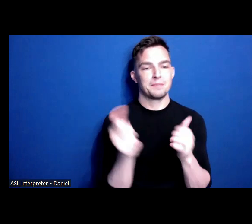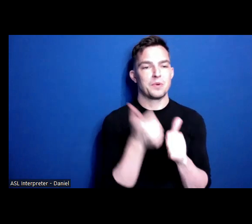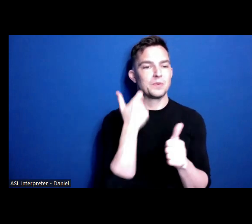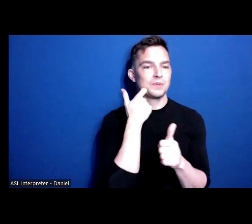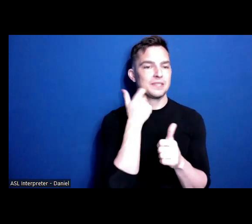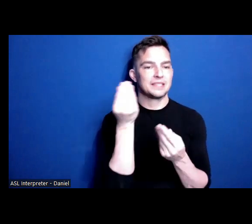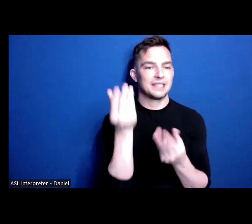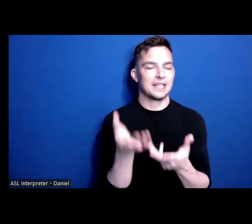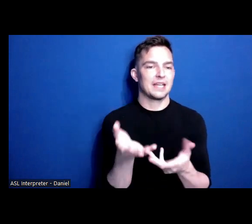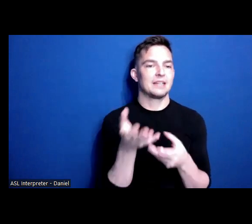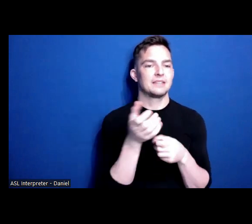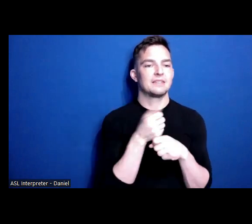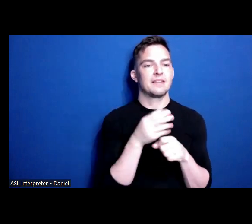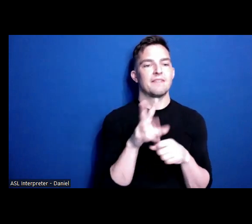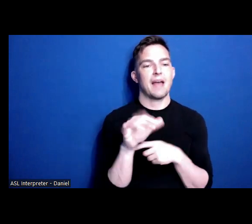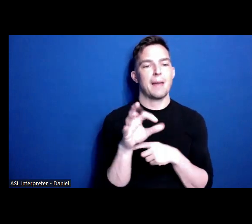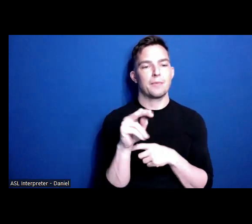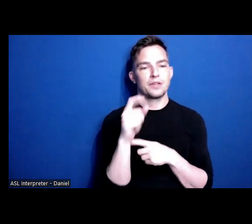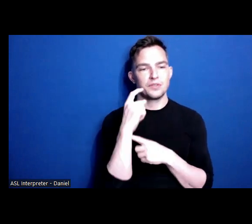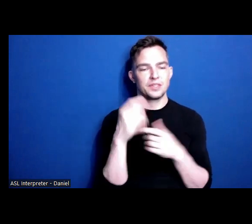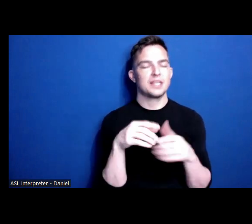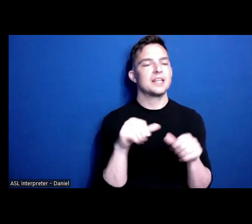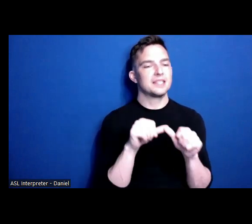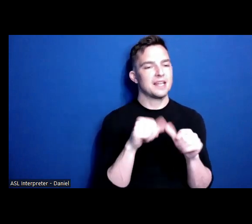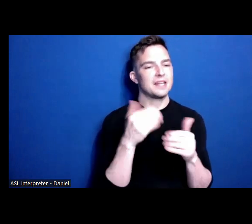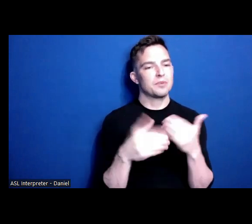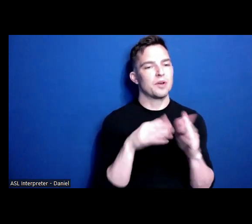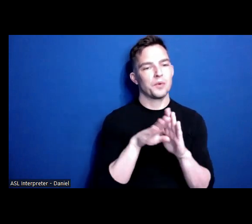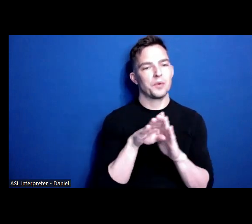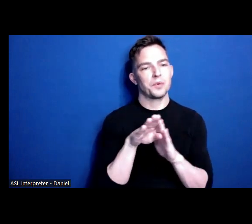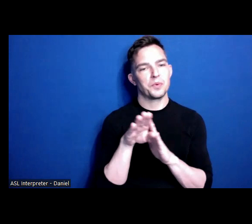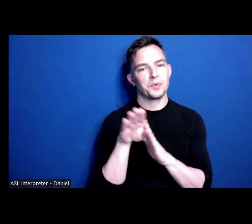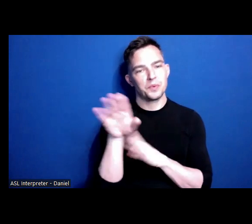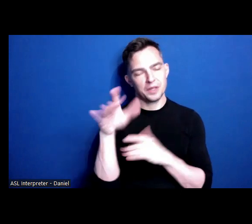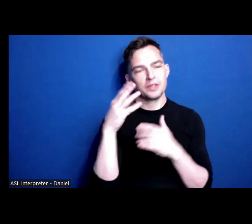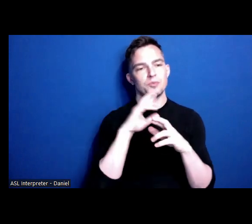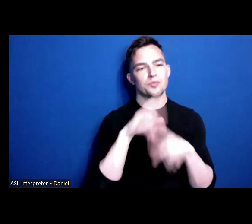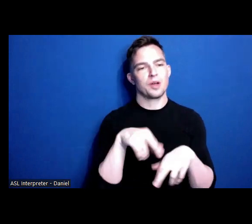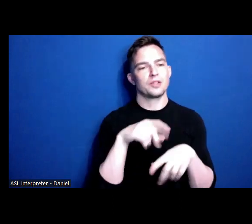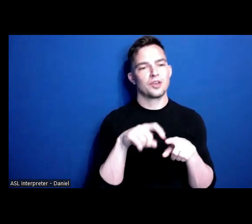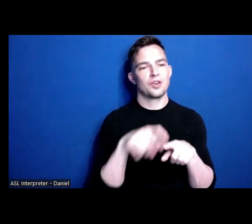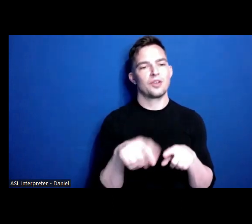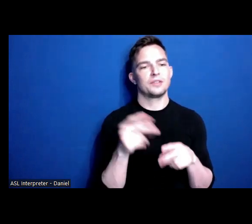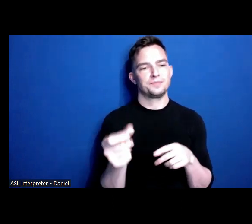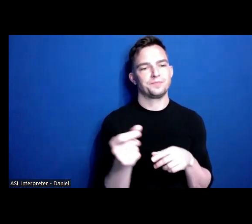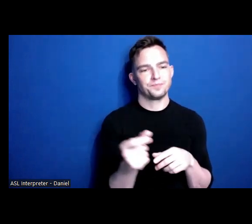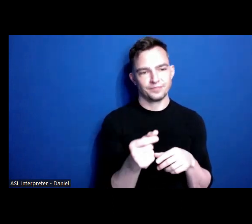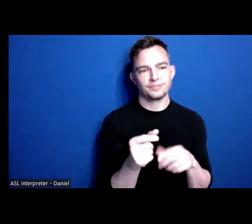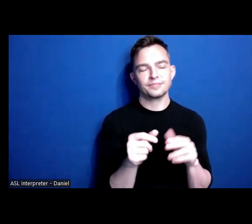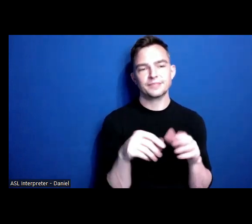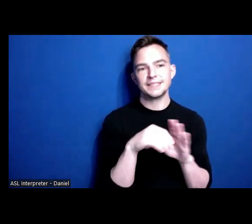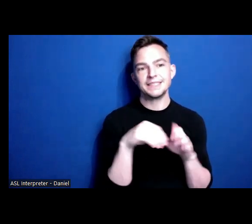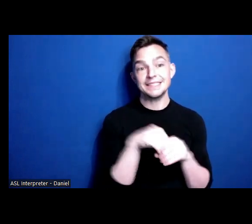received from Vibrant, you're seeing a steady progression of our ability to respond to those calls through our